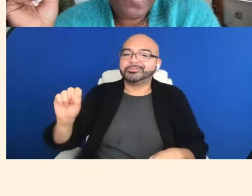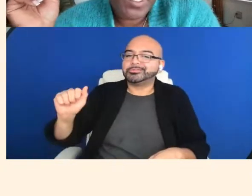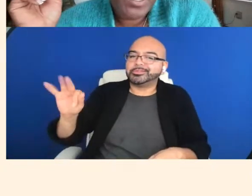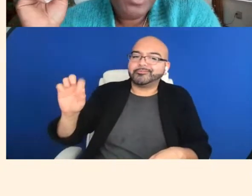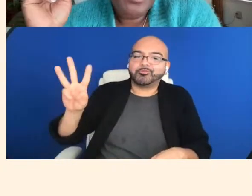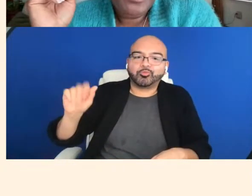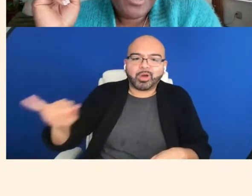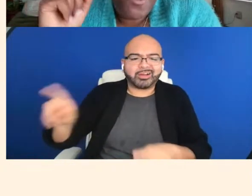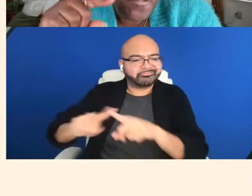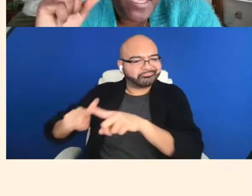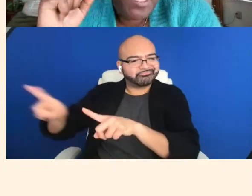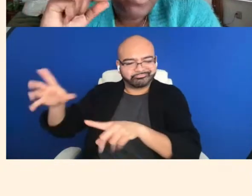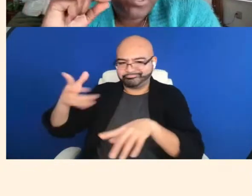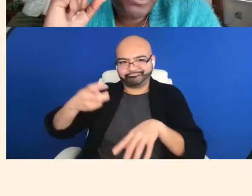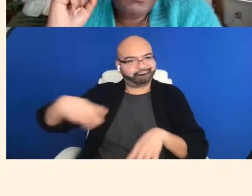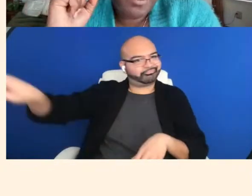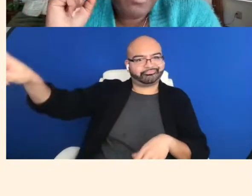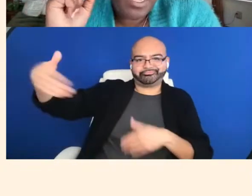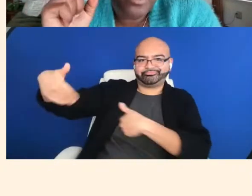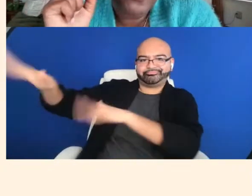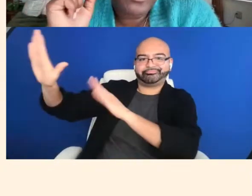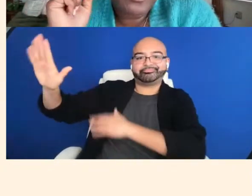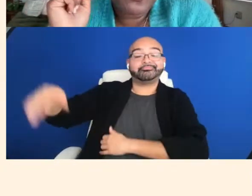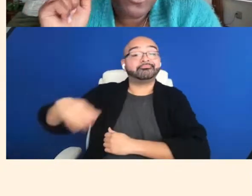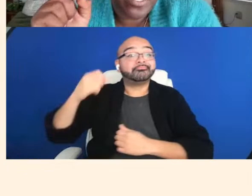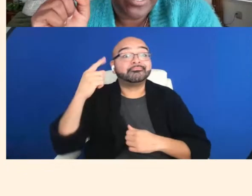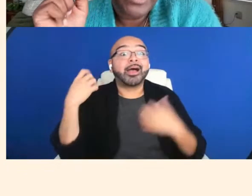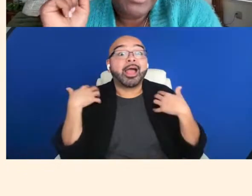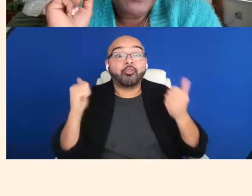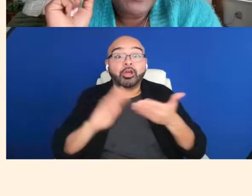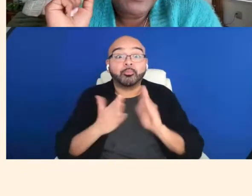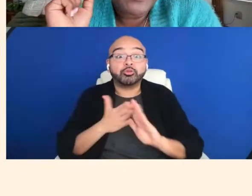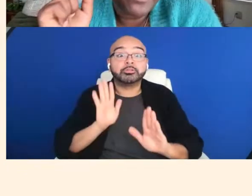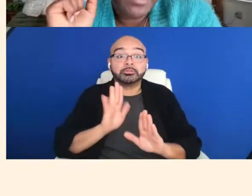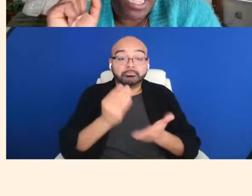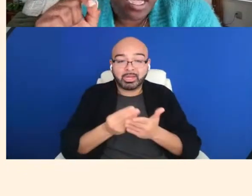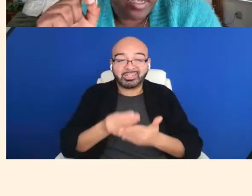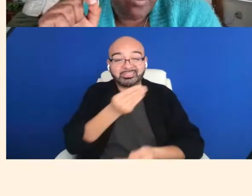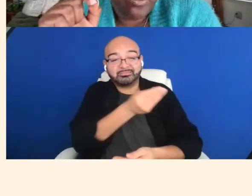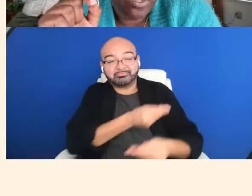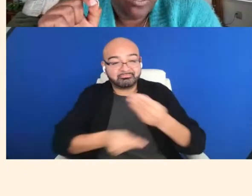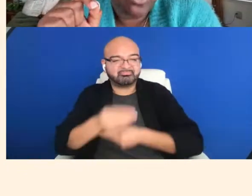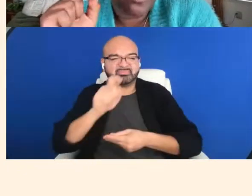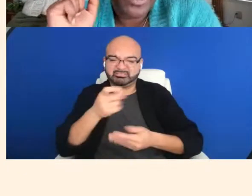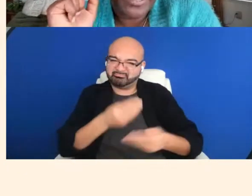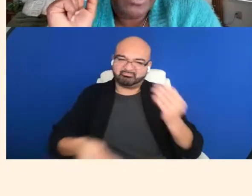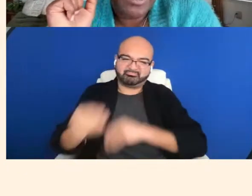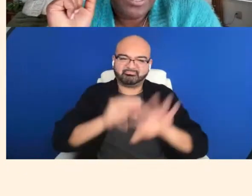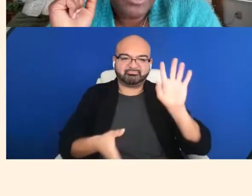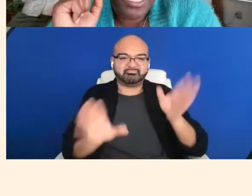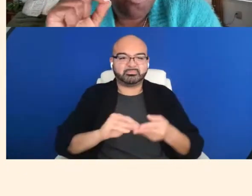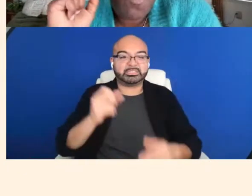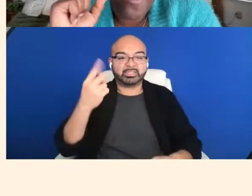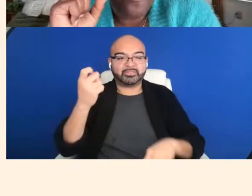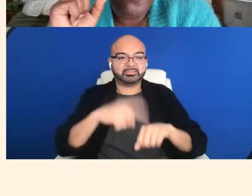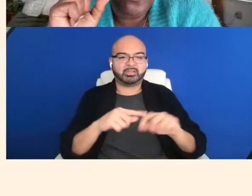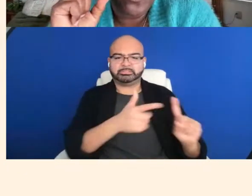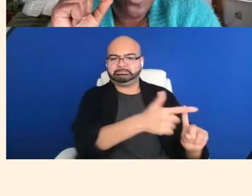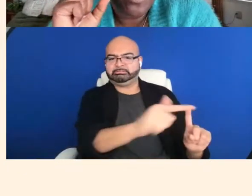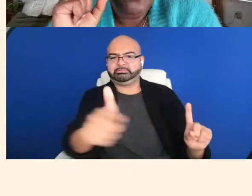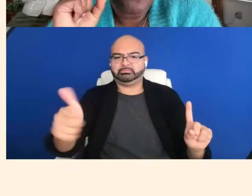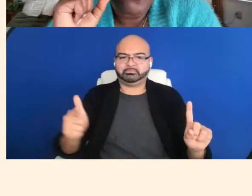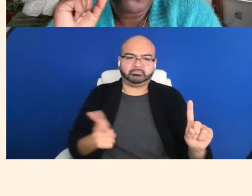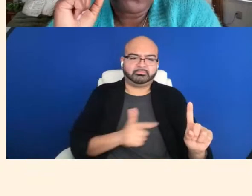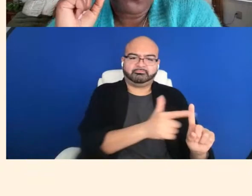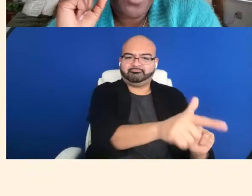otherwise. Healthy communities, their dollars need to circulate 11 times to create an equal health